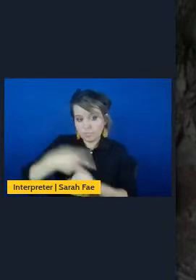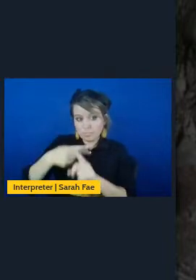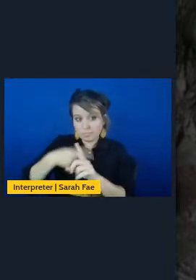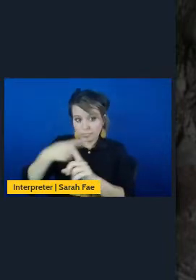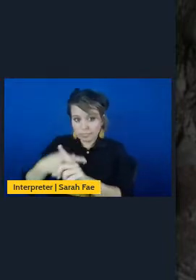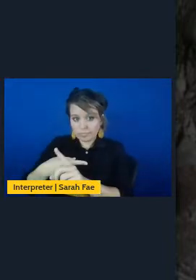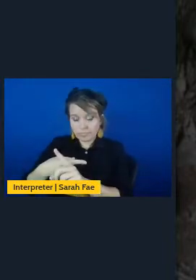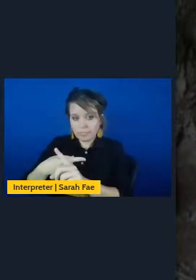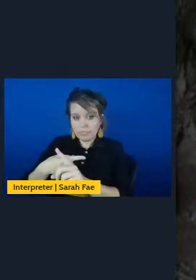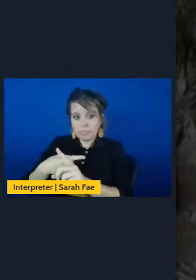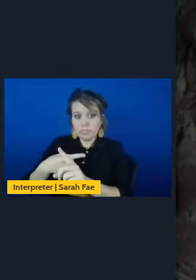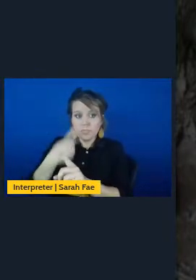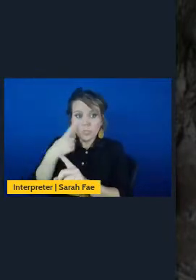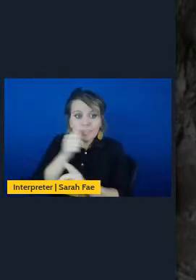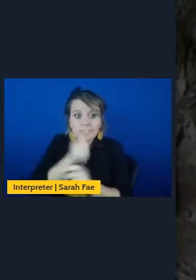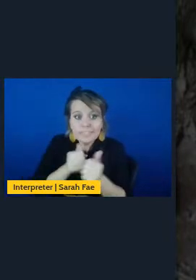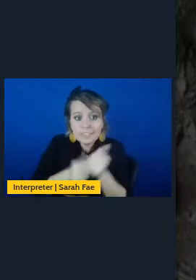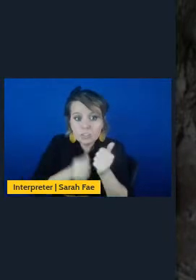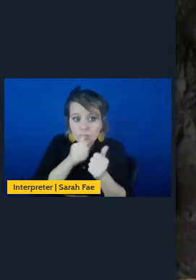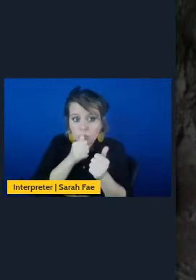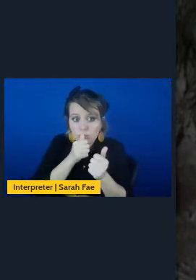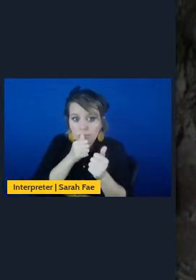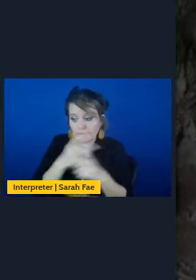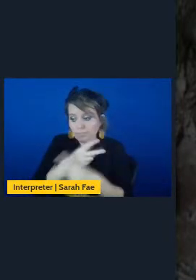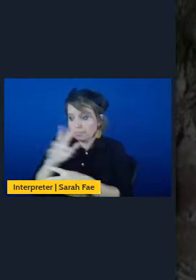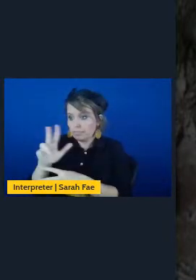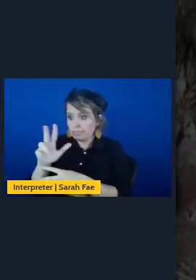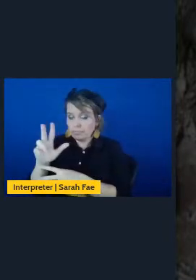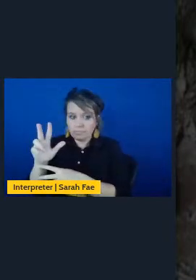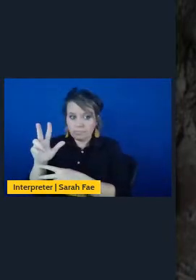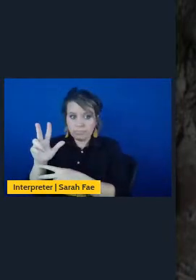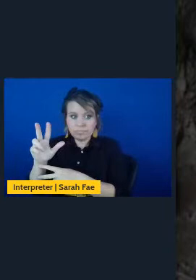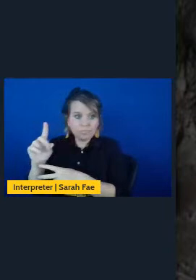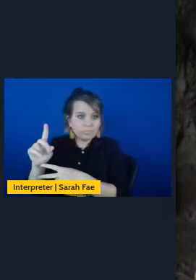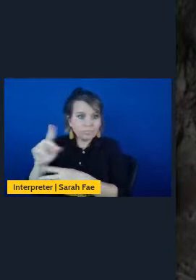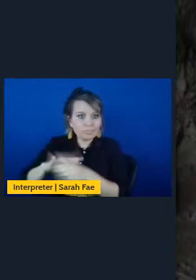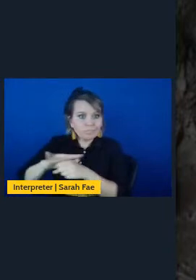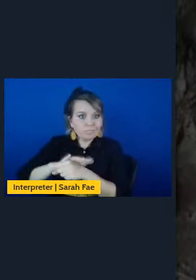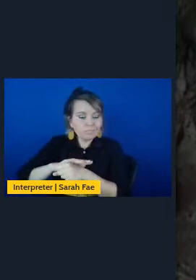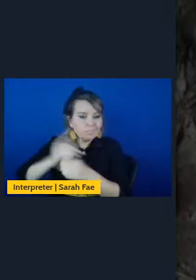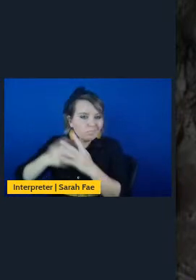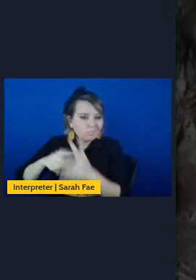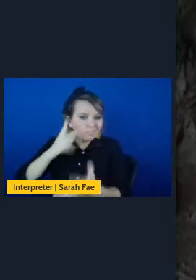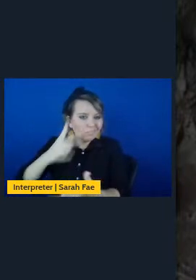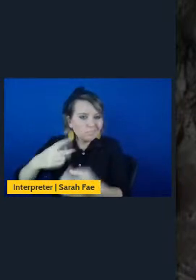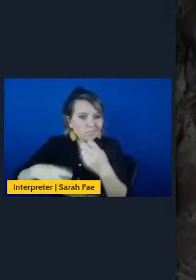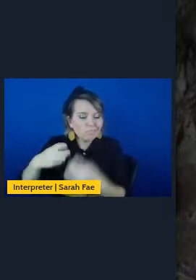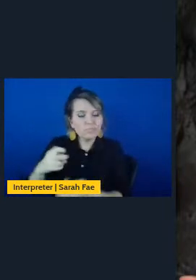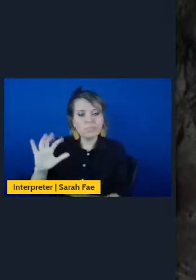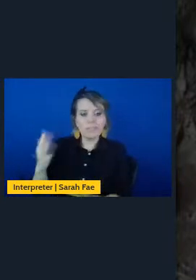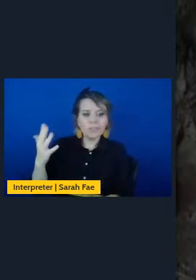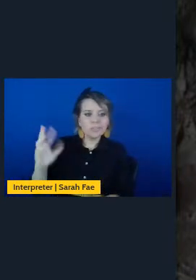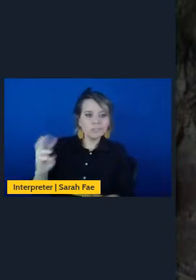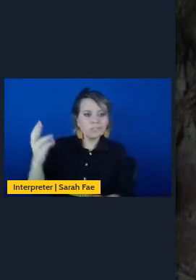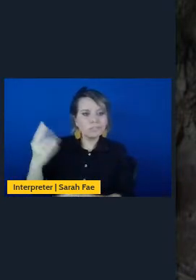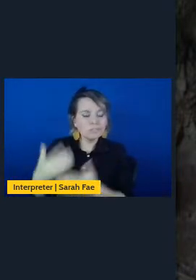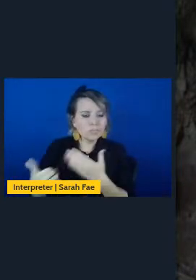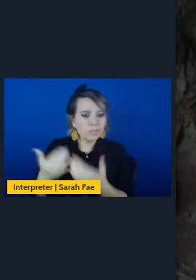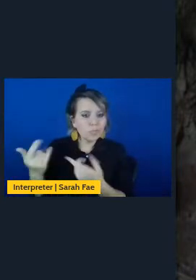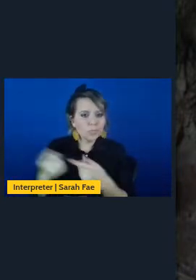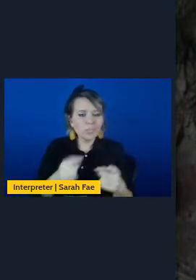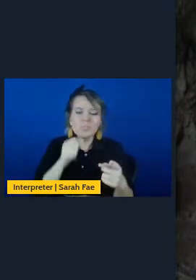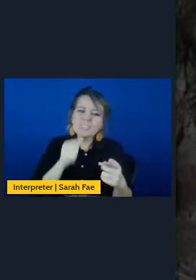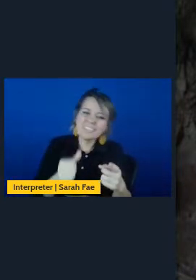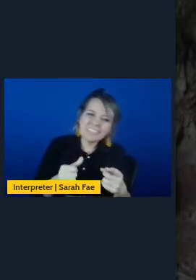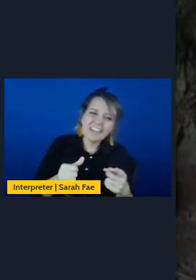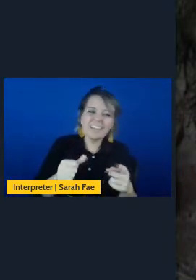secret times 28 regions, and you start to see the problem. Now, $5 or $6 or whatever it works out to is not the end of the world